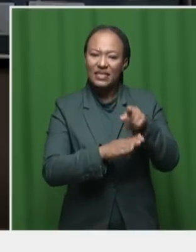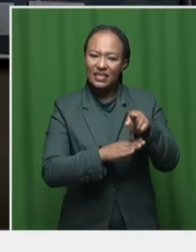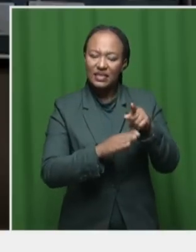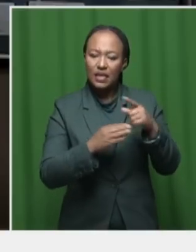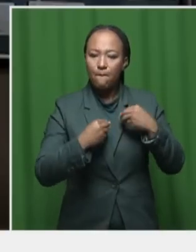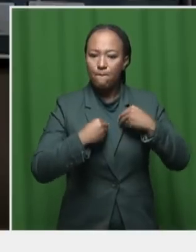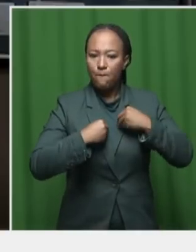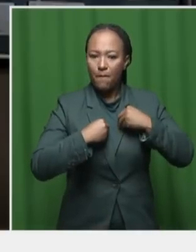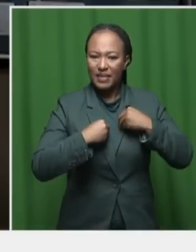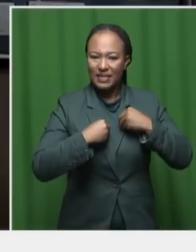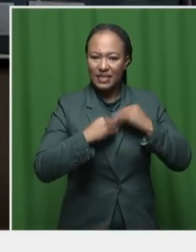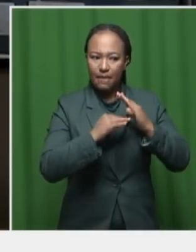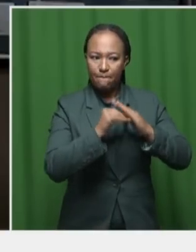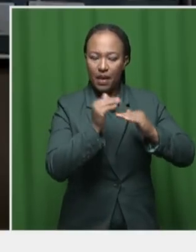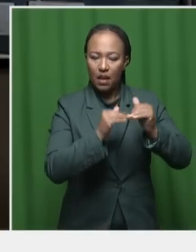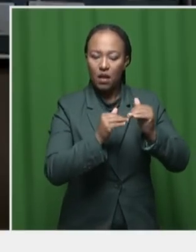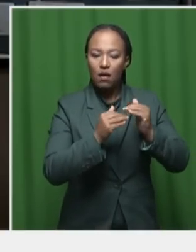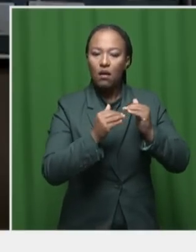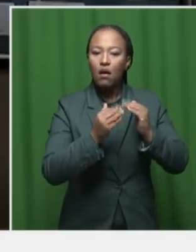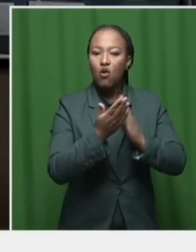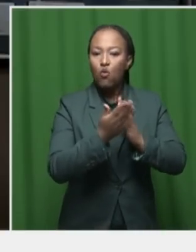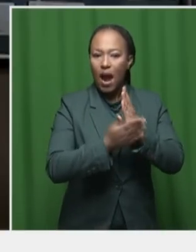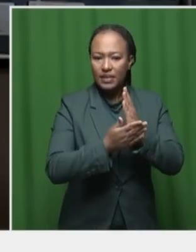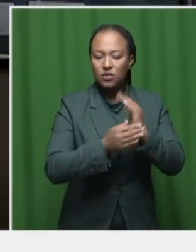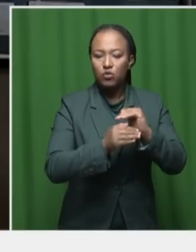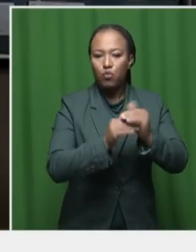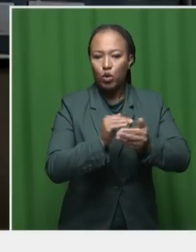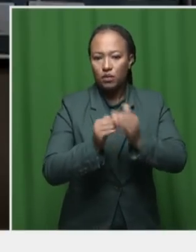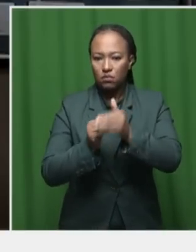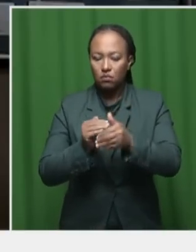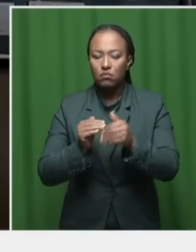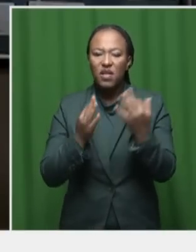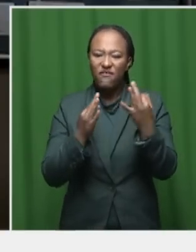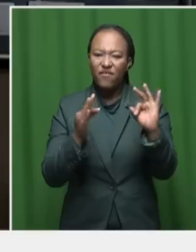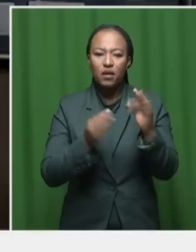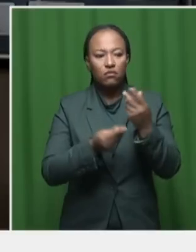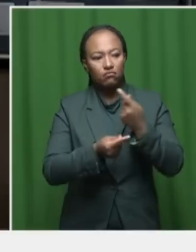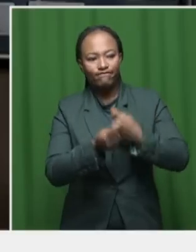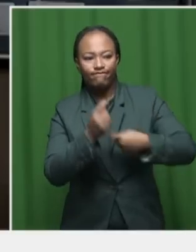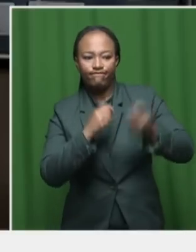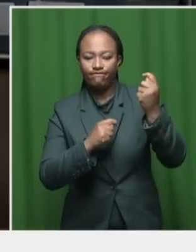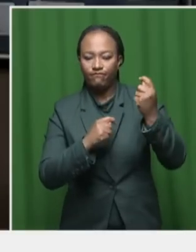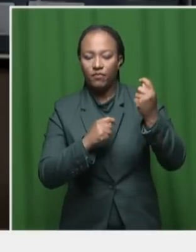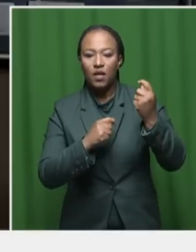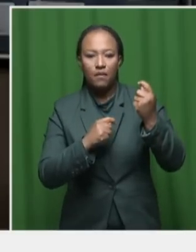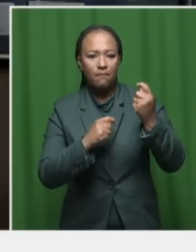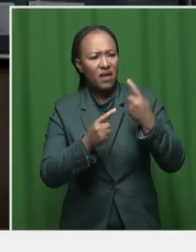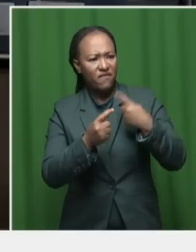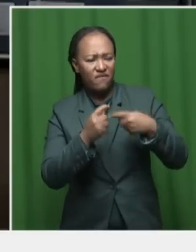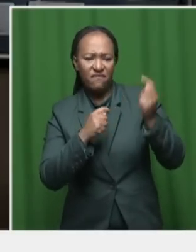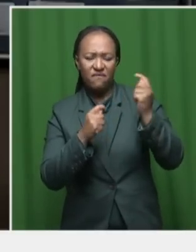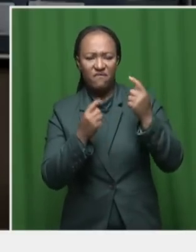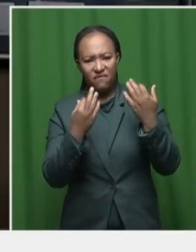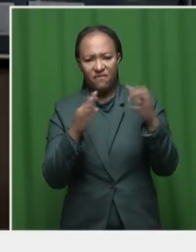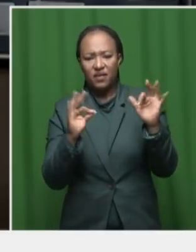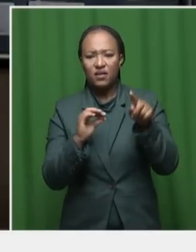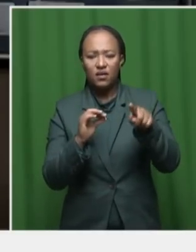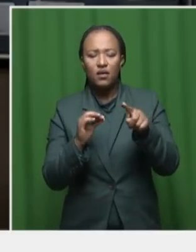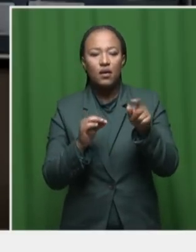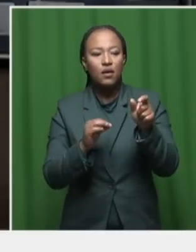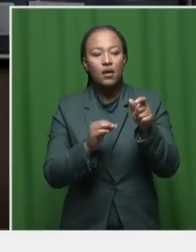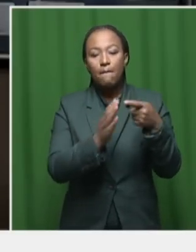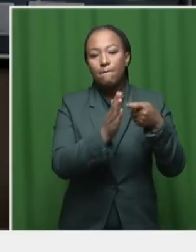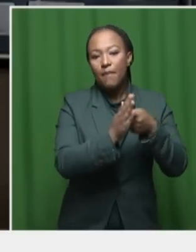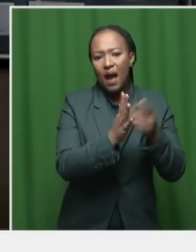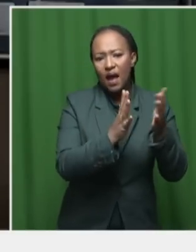is because of the second reason, and that is free trade. Because free trade is basically a free lunch. Because it allows the buyer and the seller